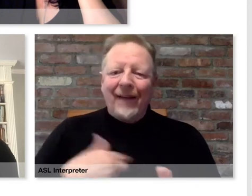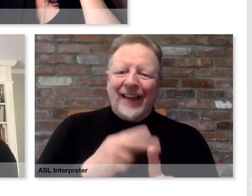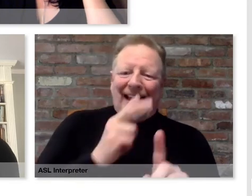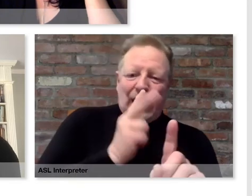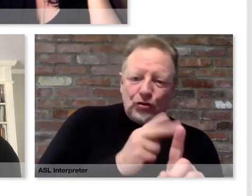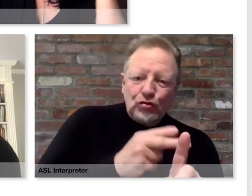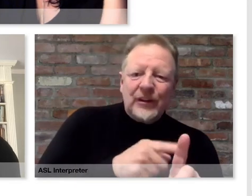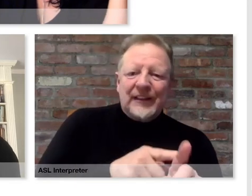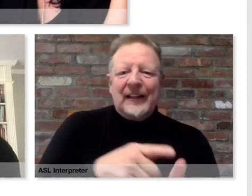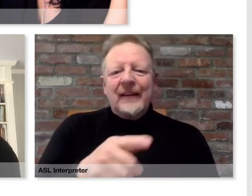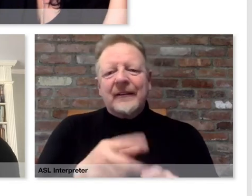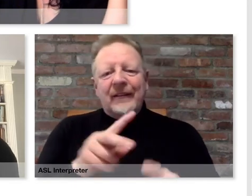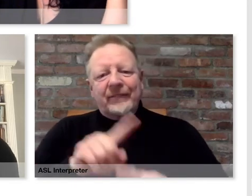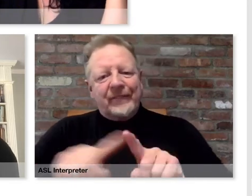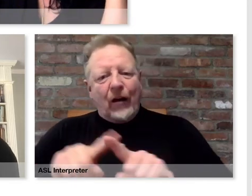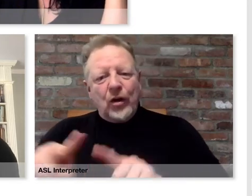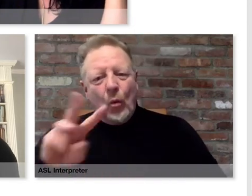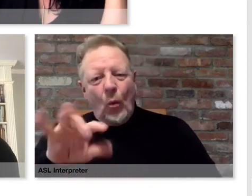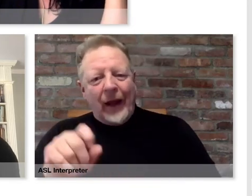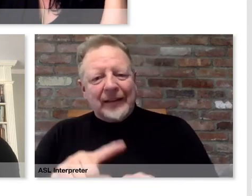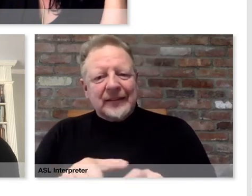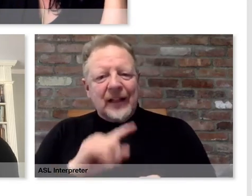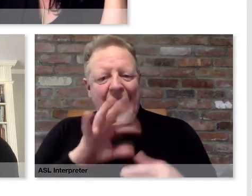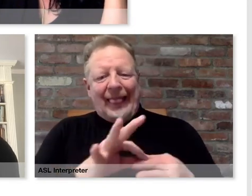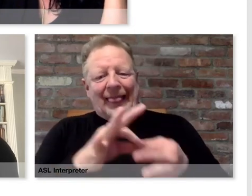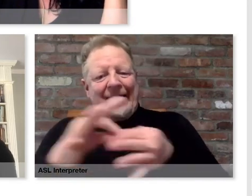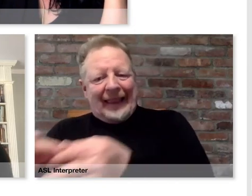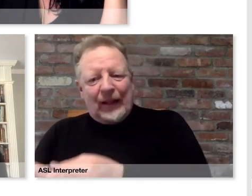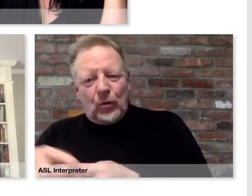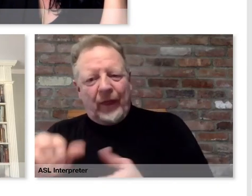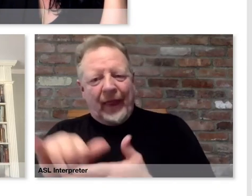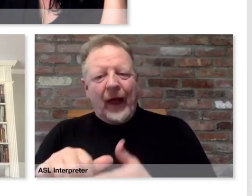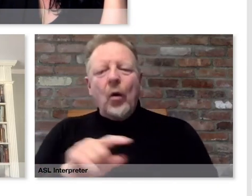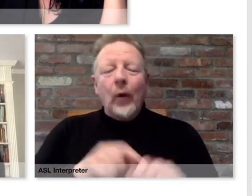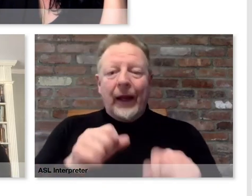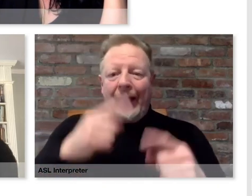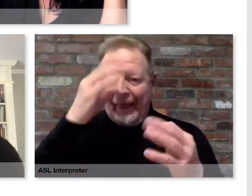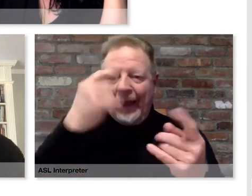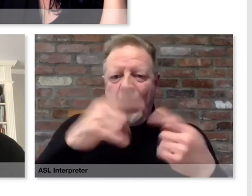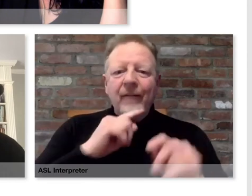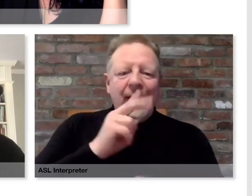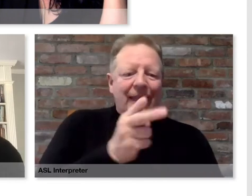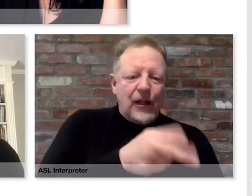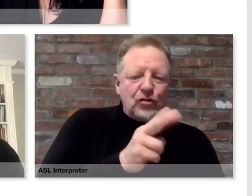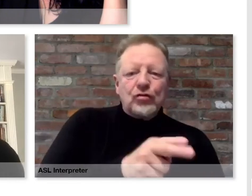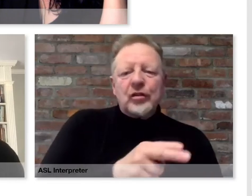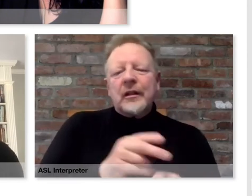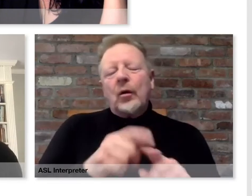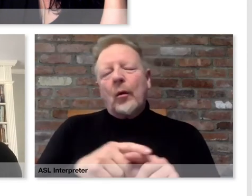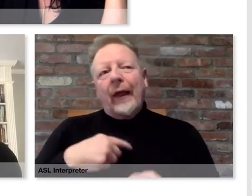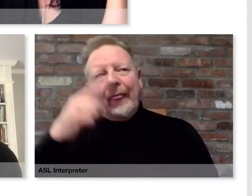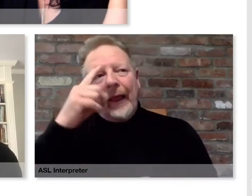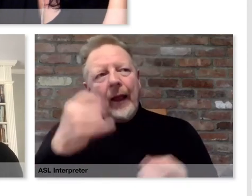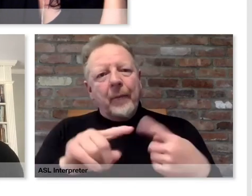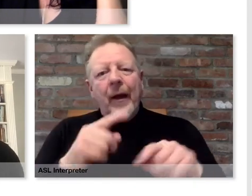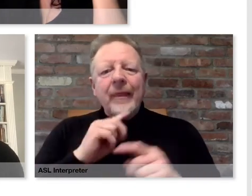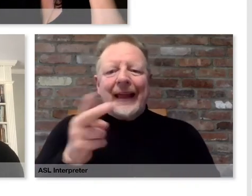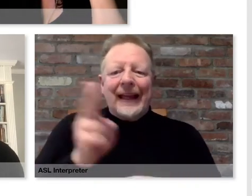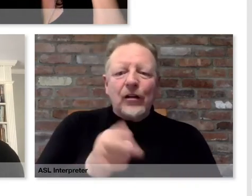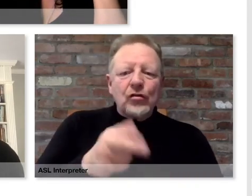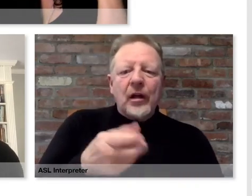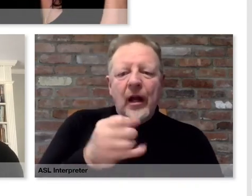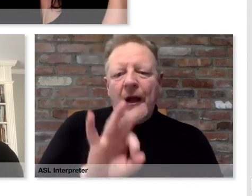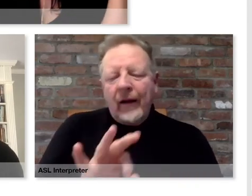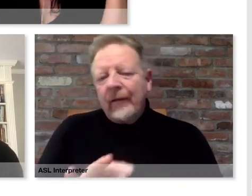you know, there's various ways into that. You know, we can think about histories of color. We can think about histories of genes as